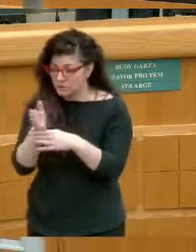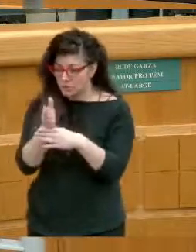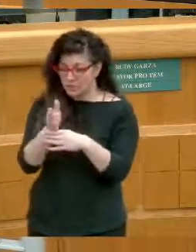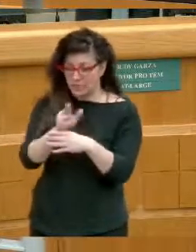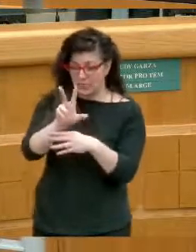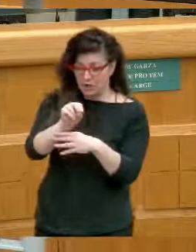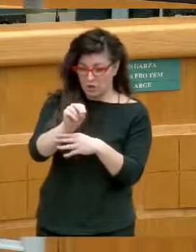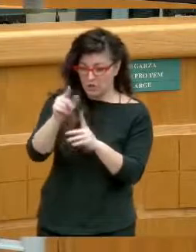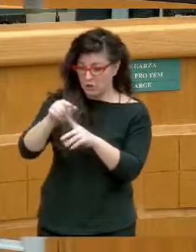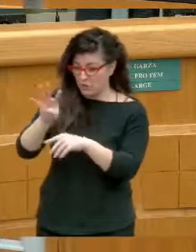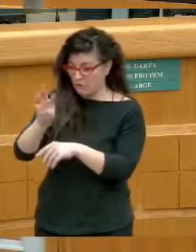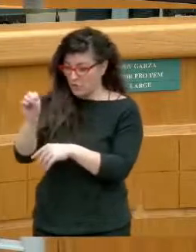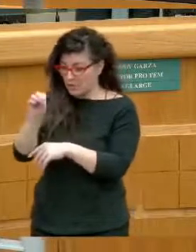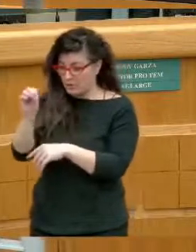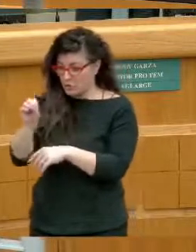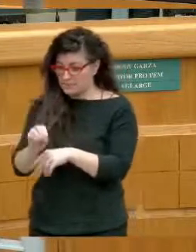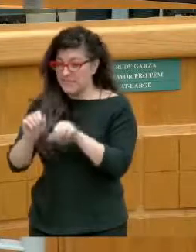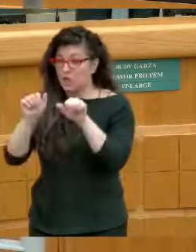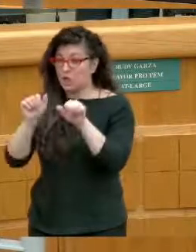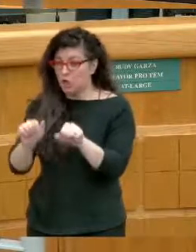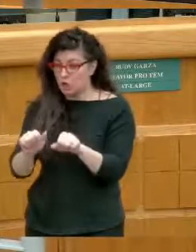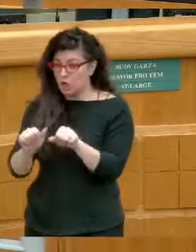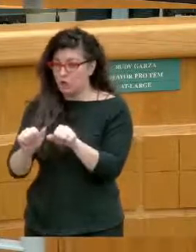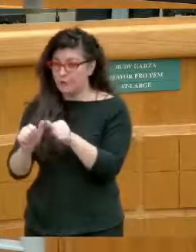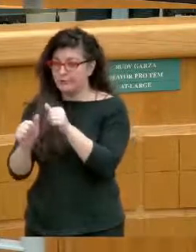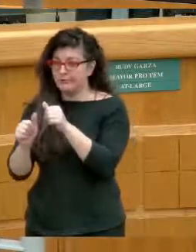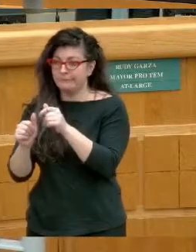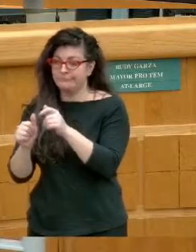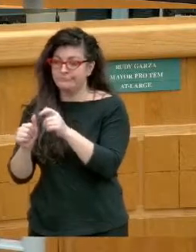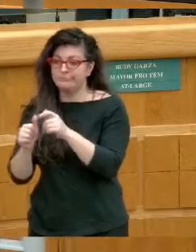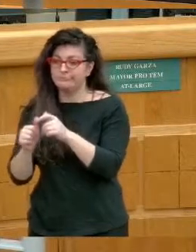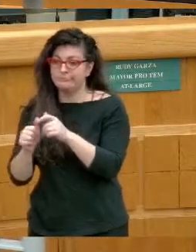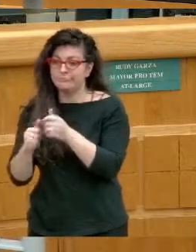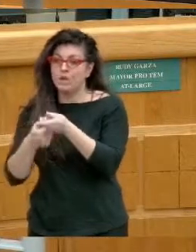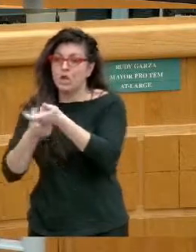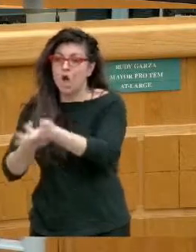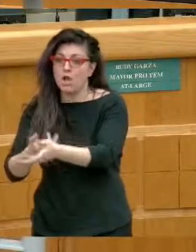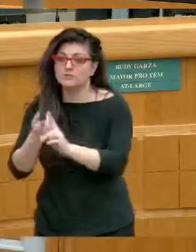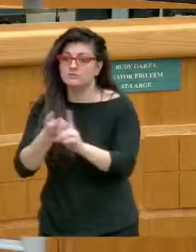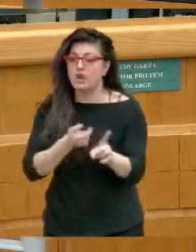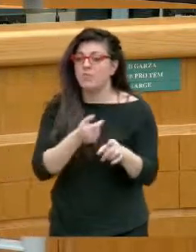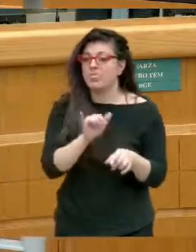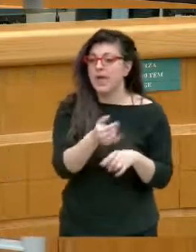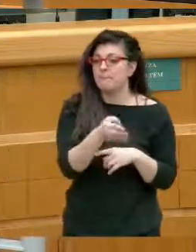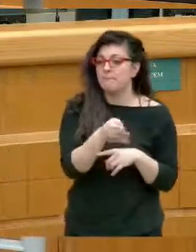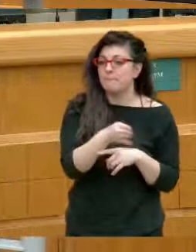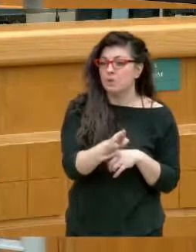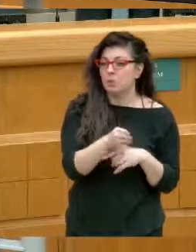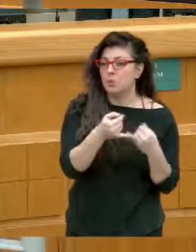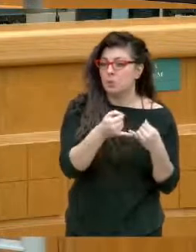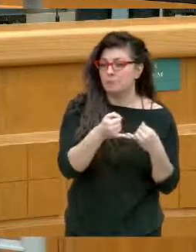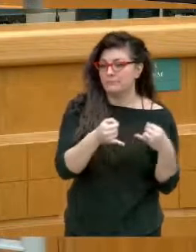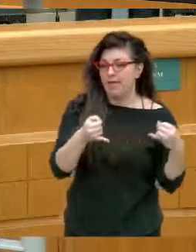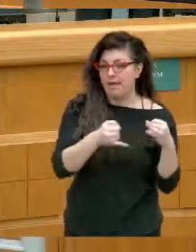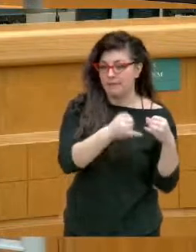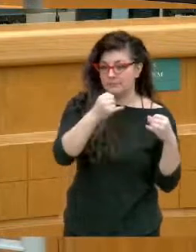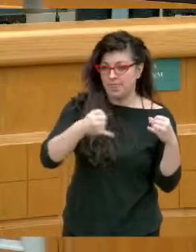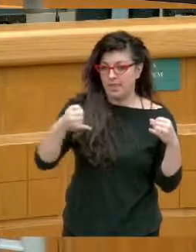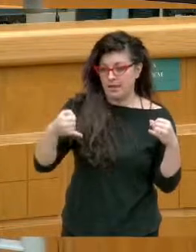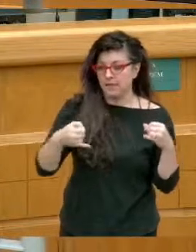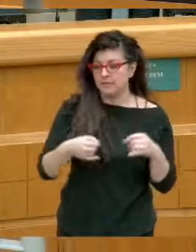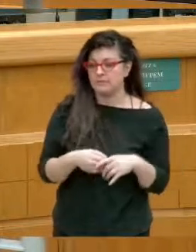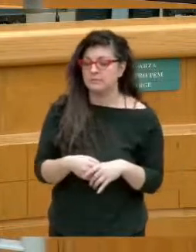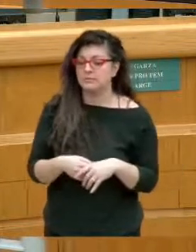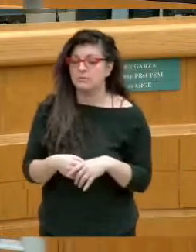that orange line could be associated with the change in the blue line. The week before, I talked about, I had looked at that